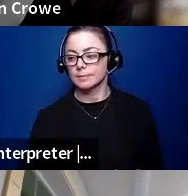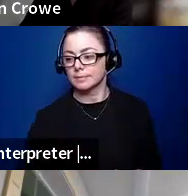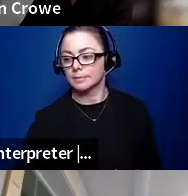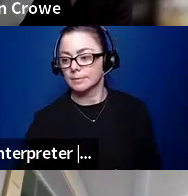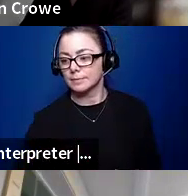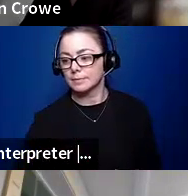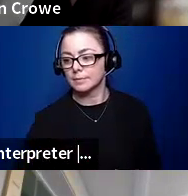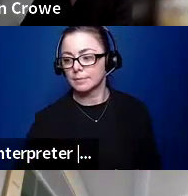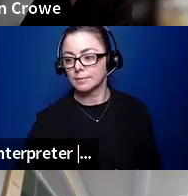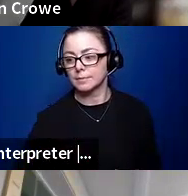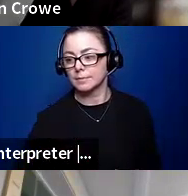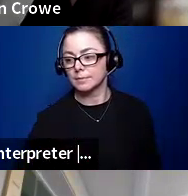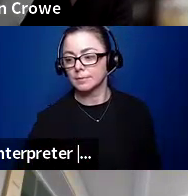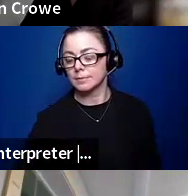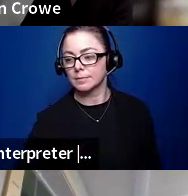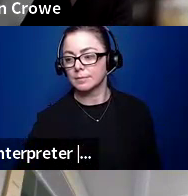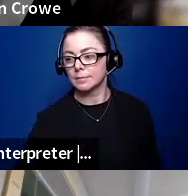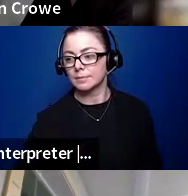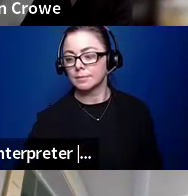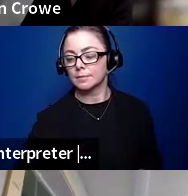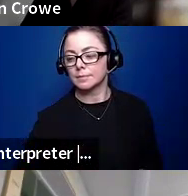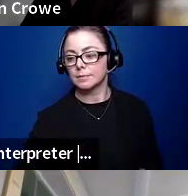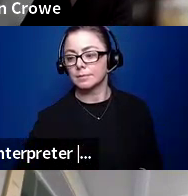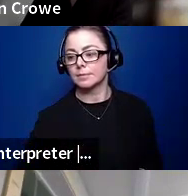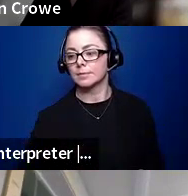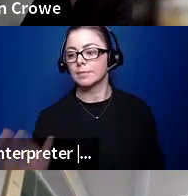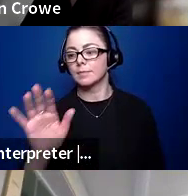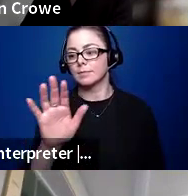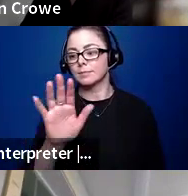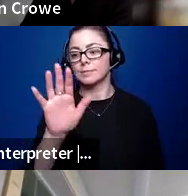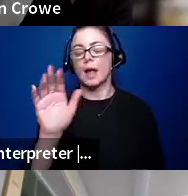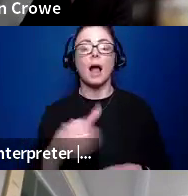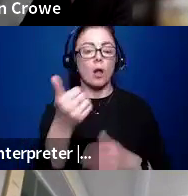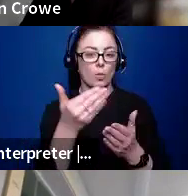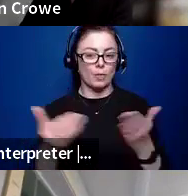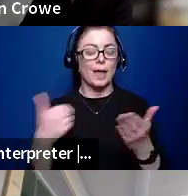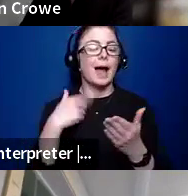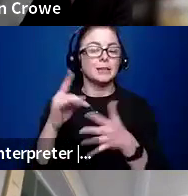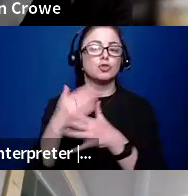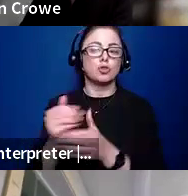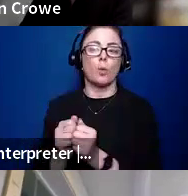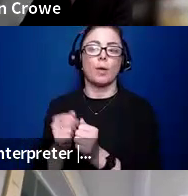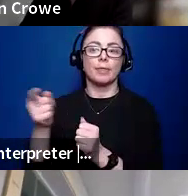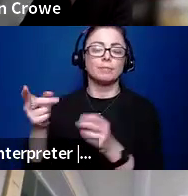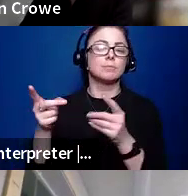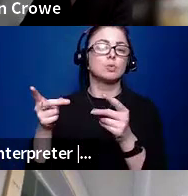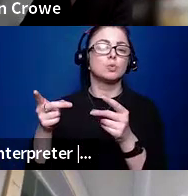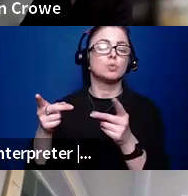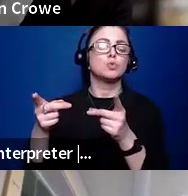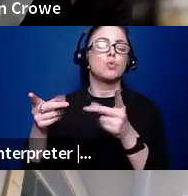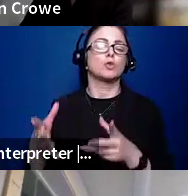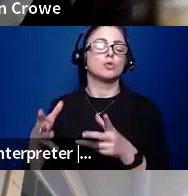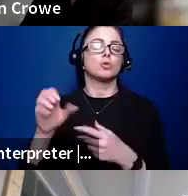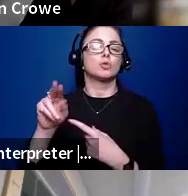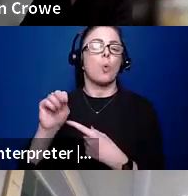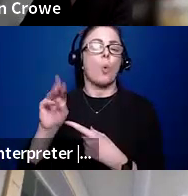The other thing that I want you to know, and this is important, and I actually shared this with Director Snow today, and I really appreciated her talking to us today as